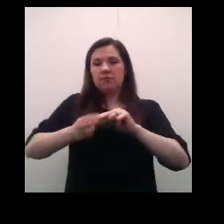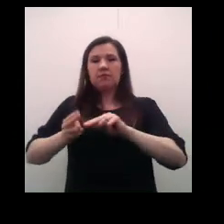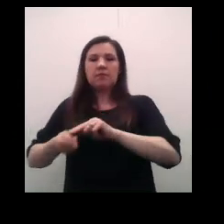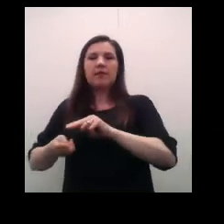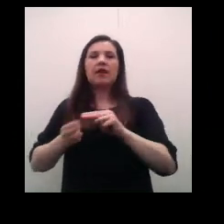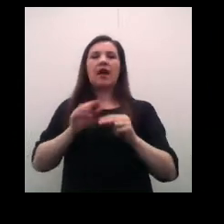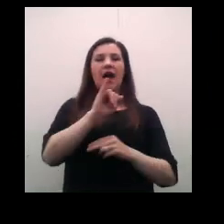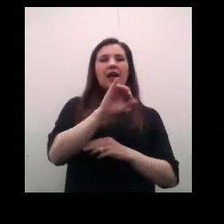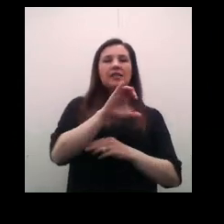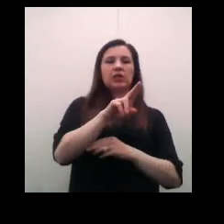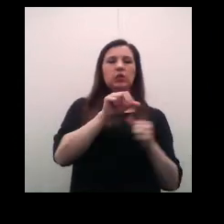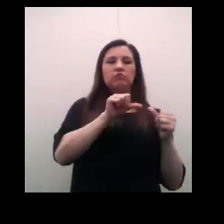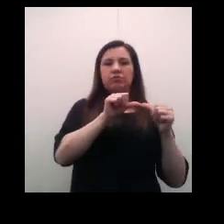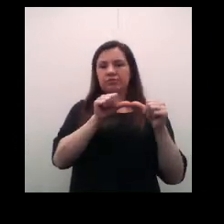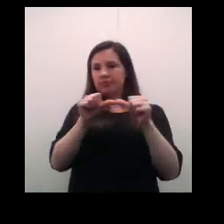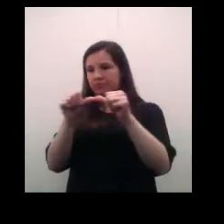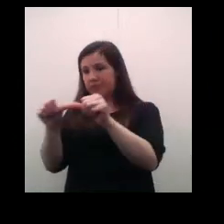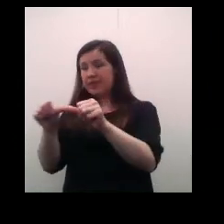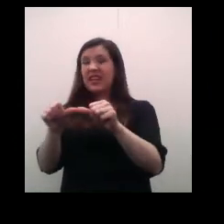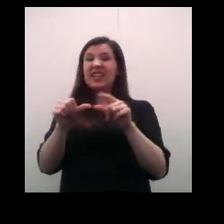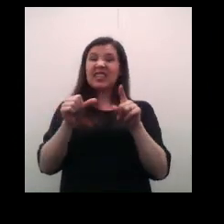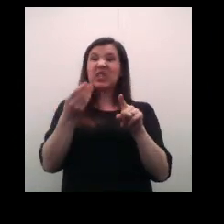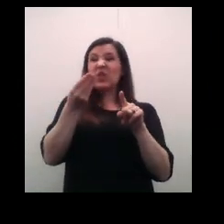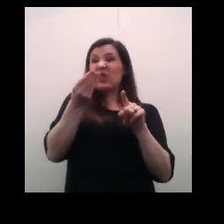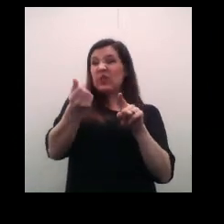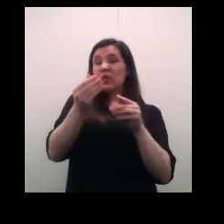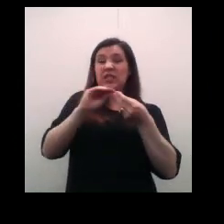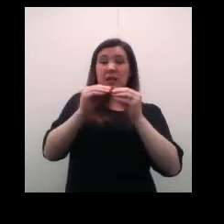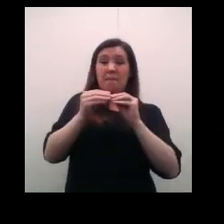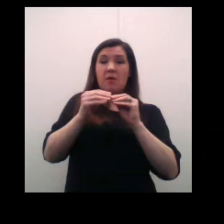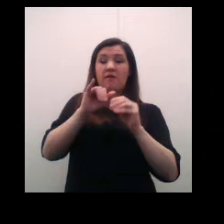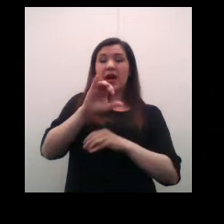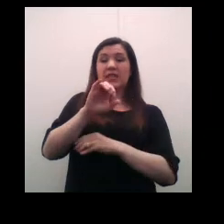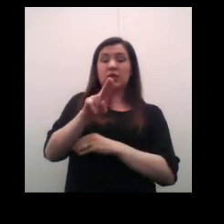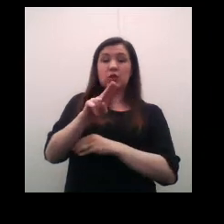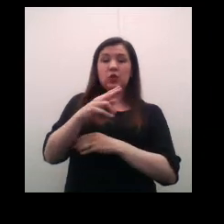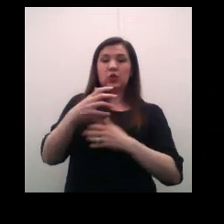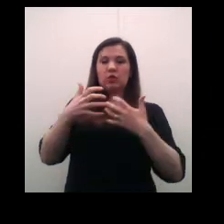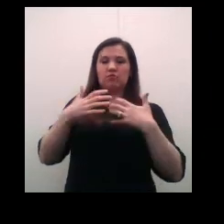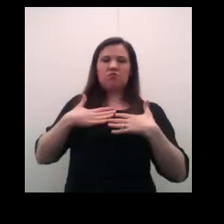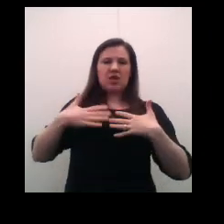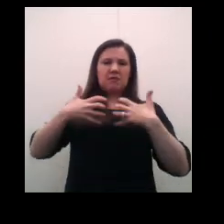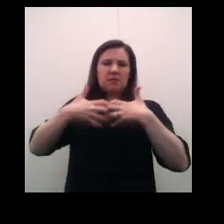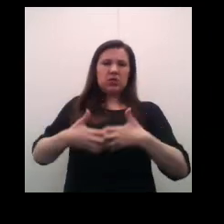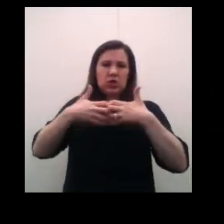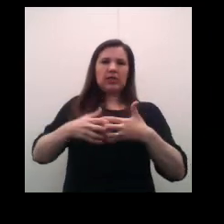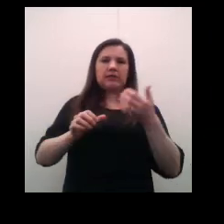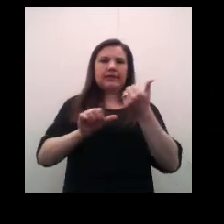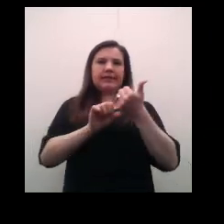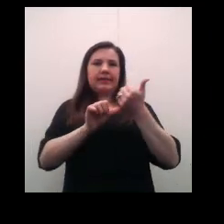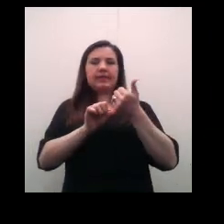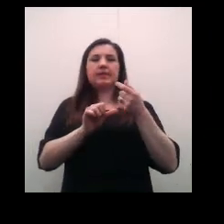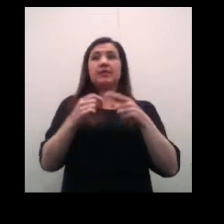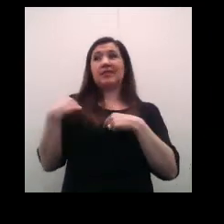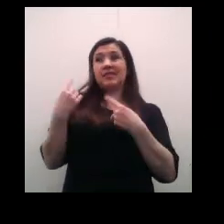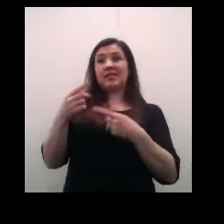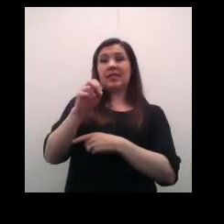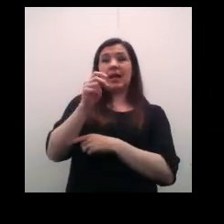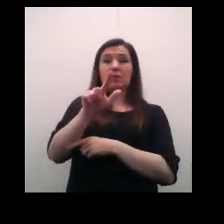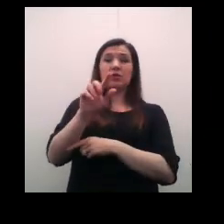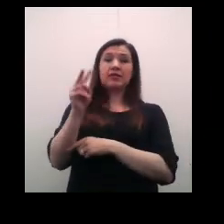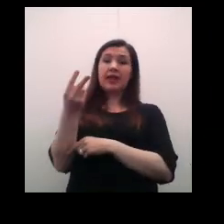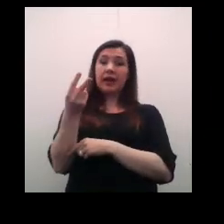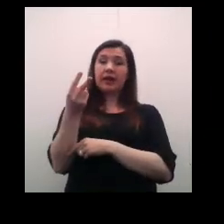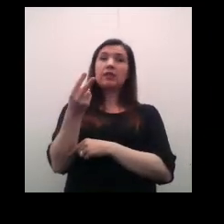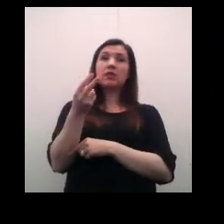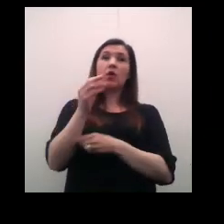remain stable. And this is the fewest number of ICU airway assists, intubations in Erie County hospitals since April 2nd.